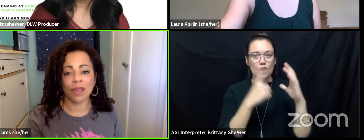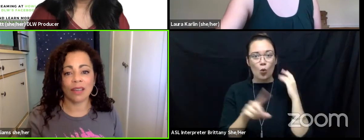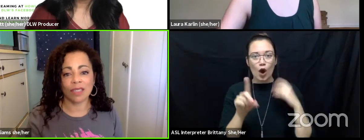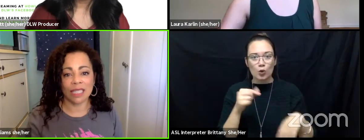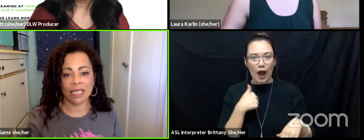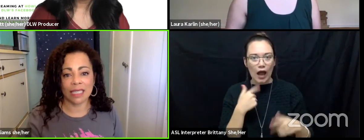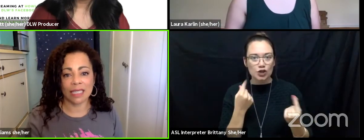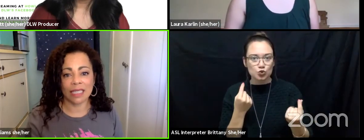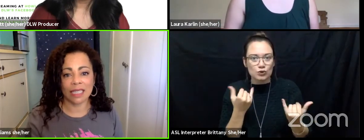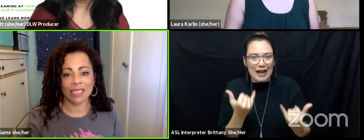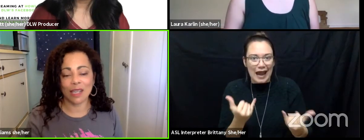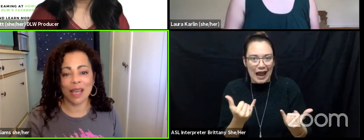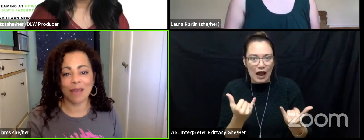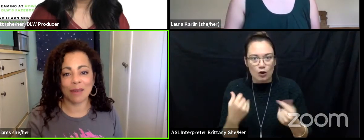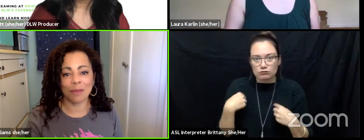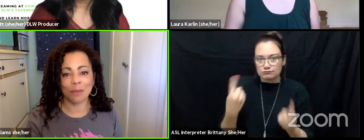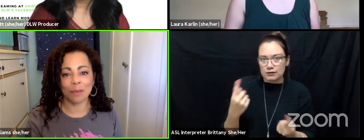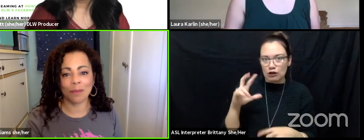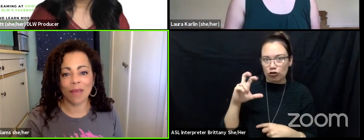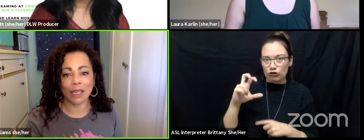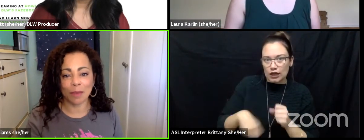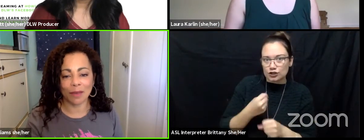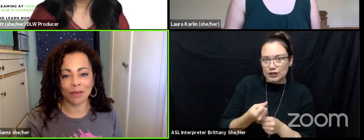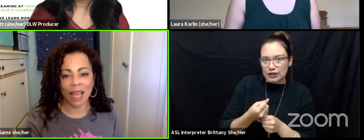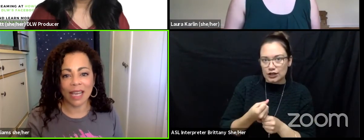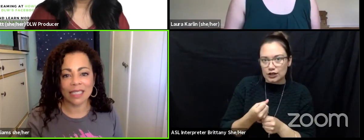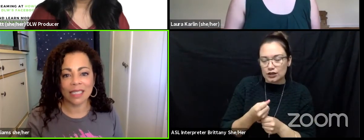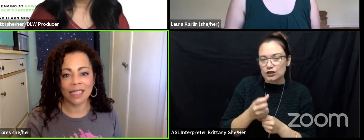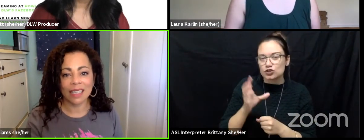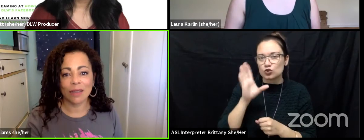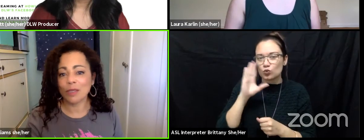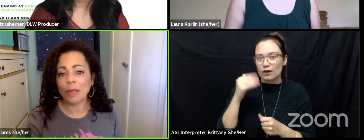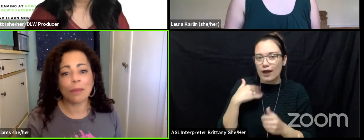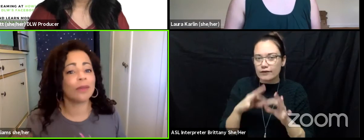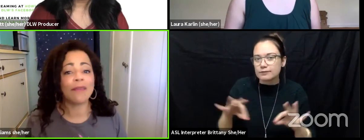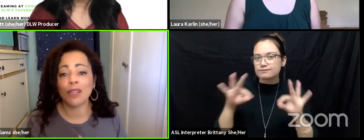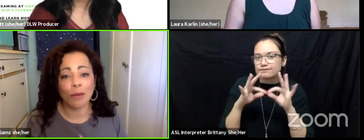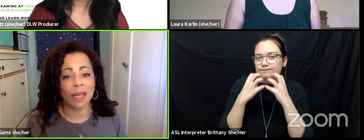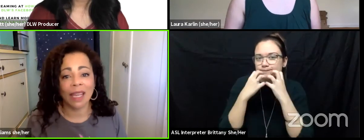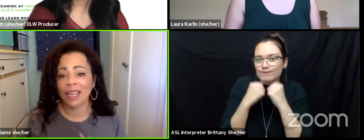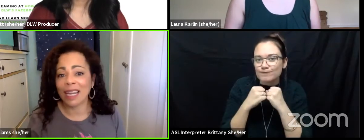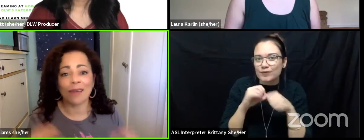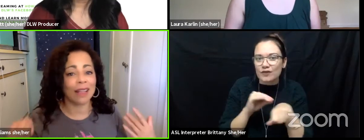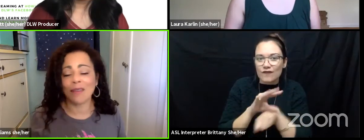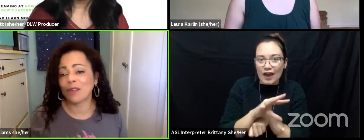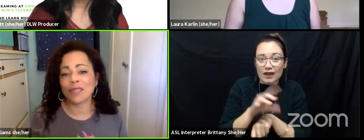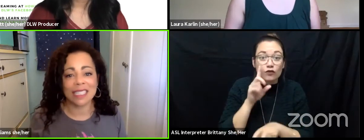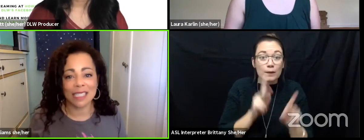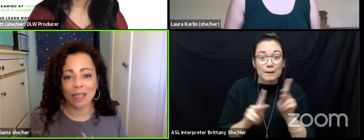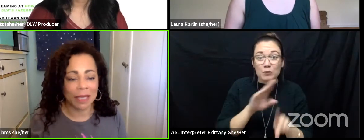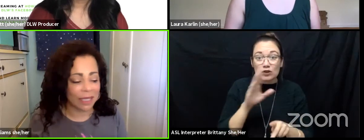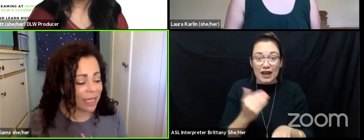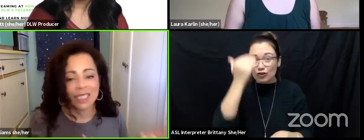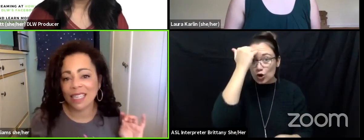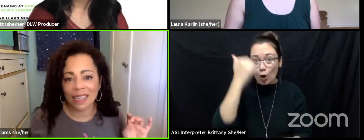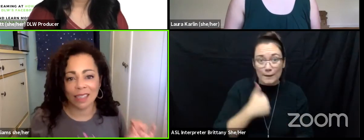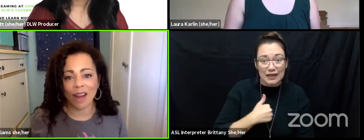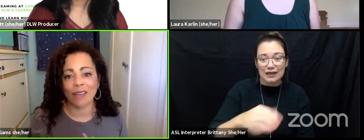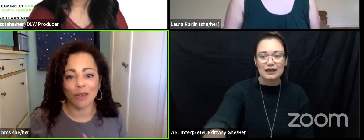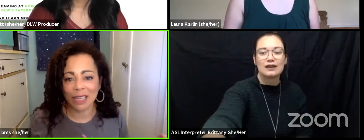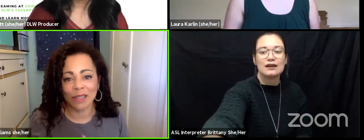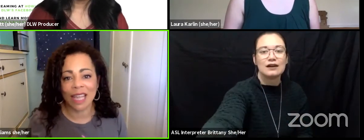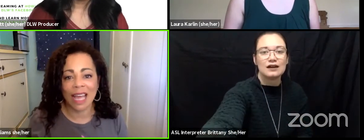in 300 years is going to have a valuable effect to people who'll never know me? No, I'll never have existed. I'll be dust